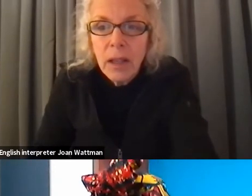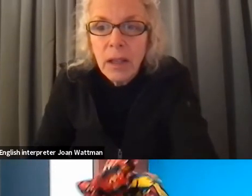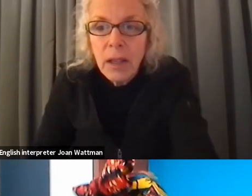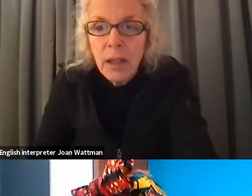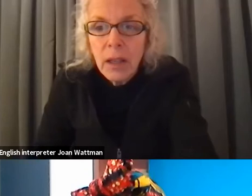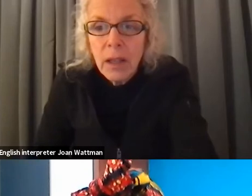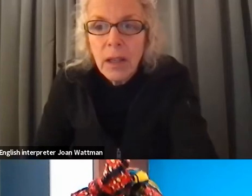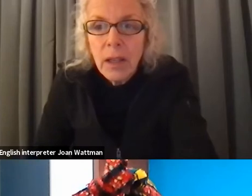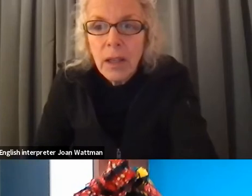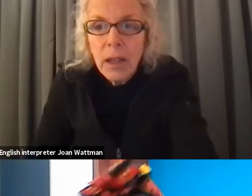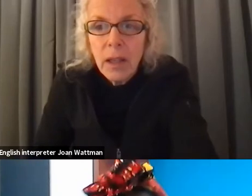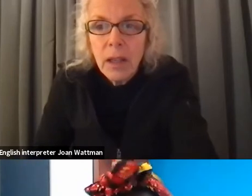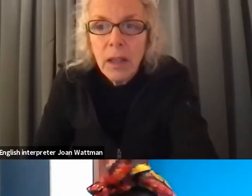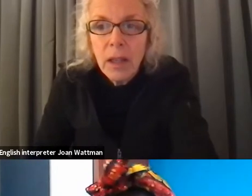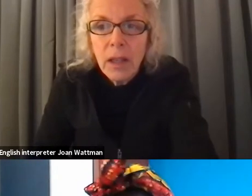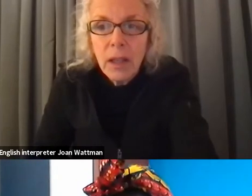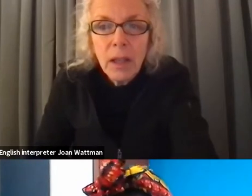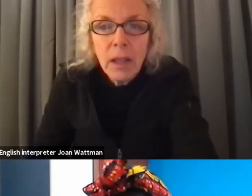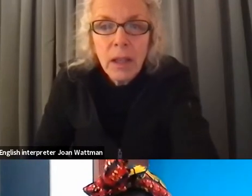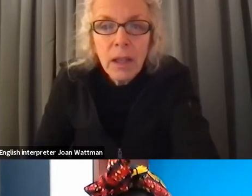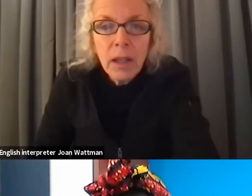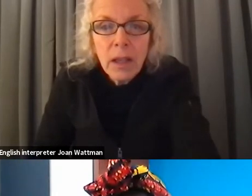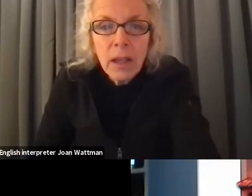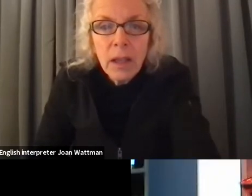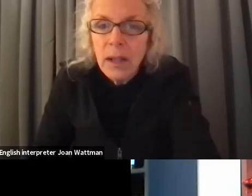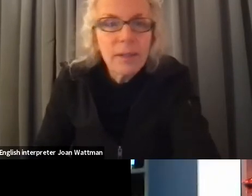Are you about to speak, Rose? Okay.